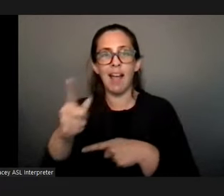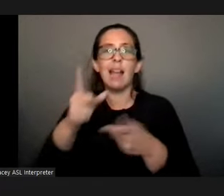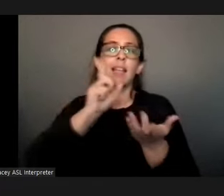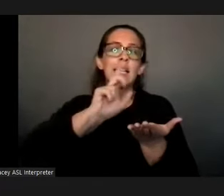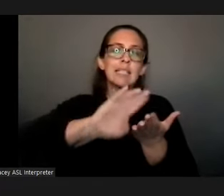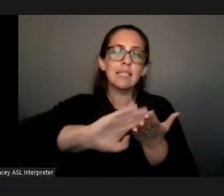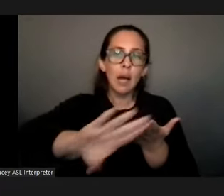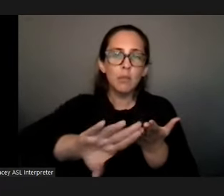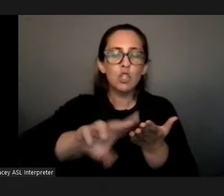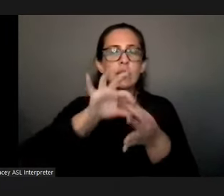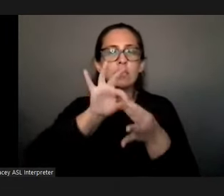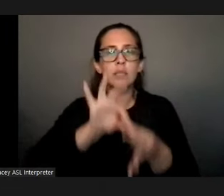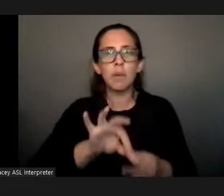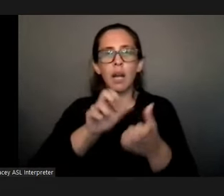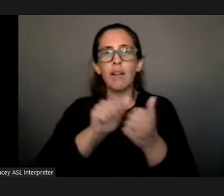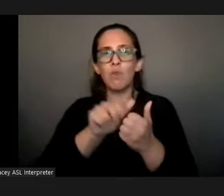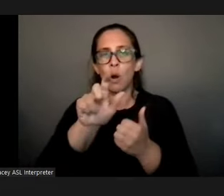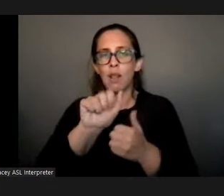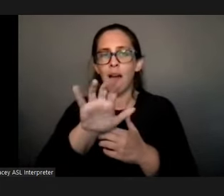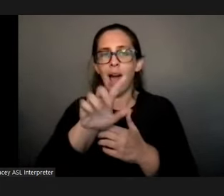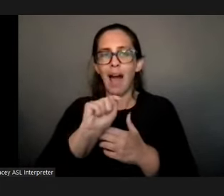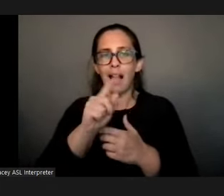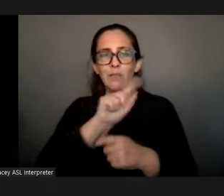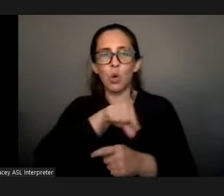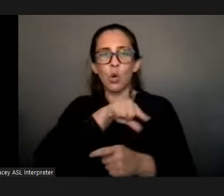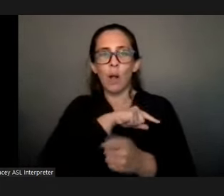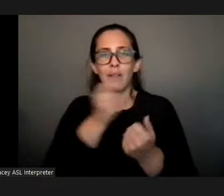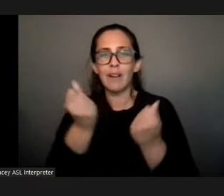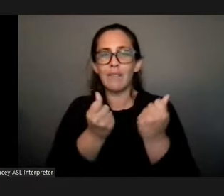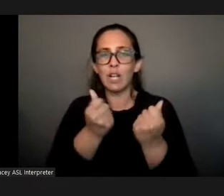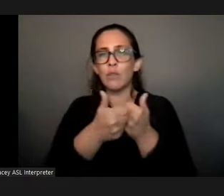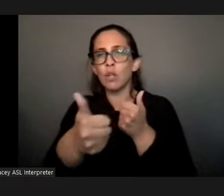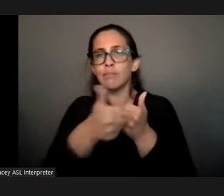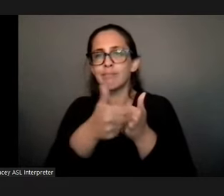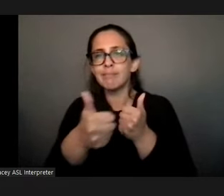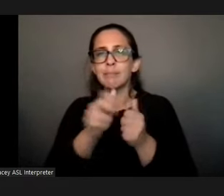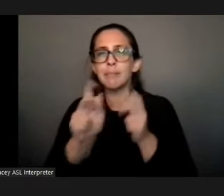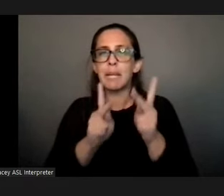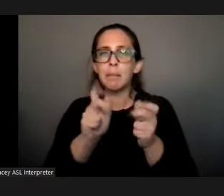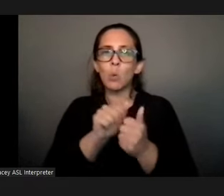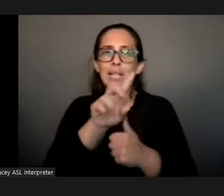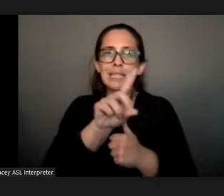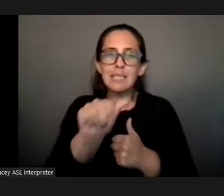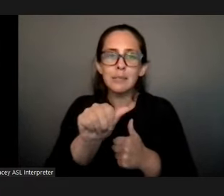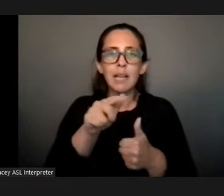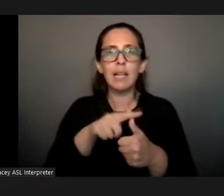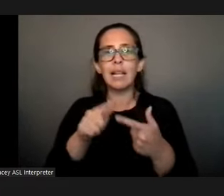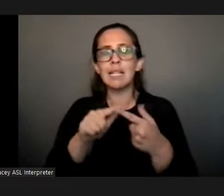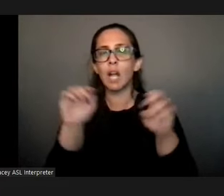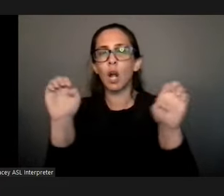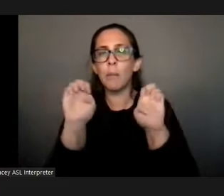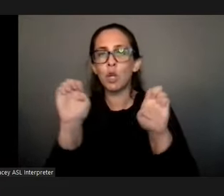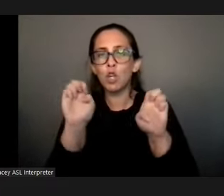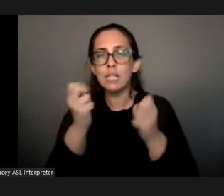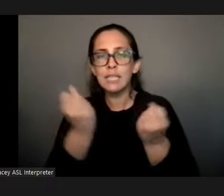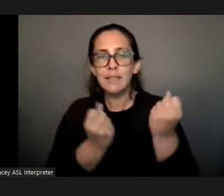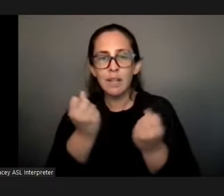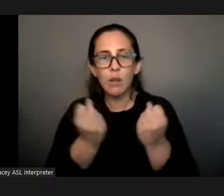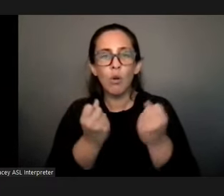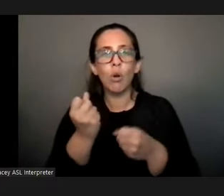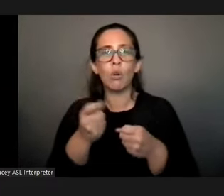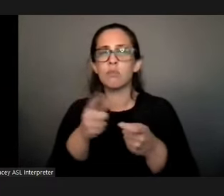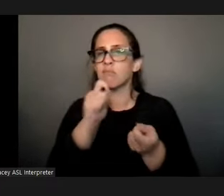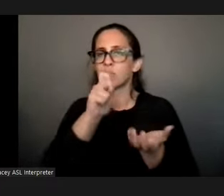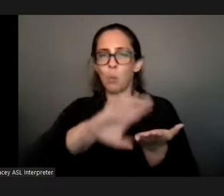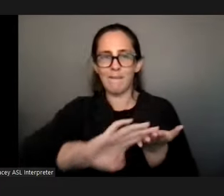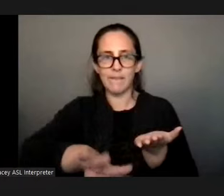Traffic Mobility Act for qualifying vehicles transporting persons with disabilities, qualifying authorized emergency vehicles. Central